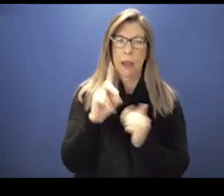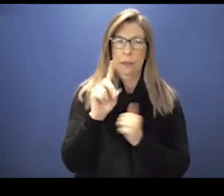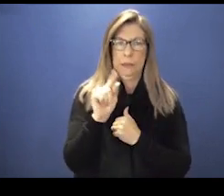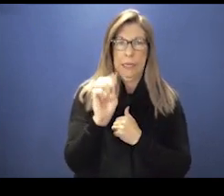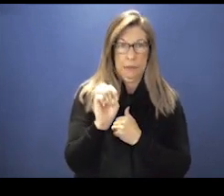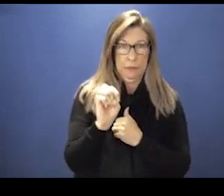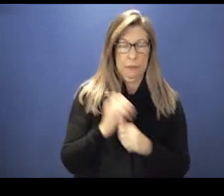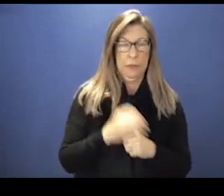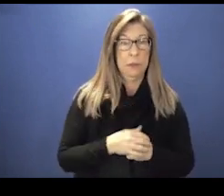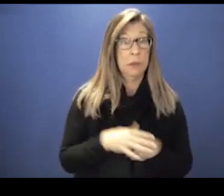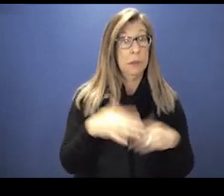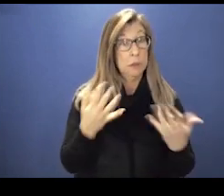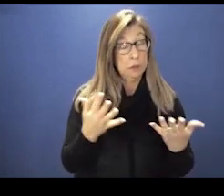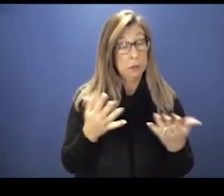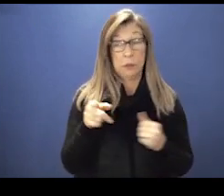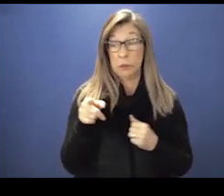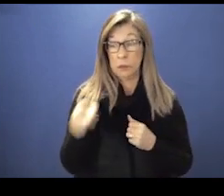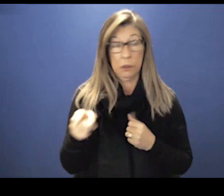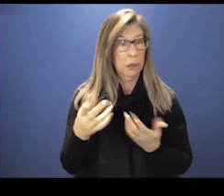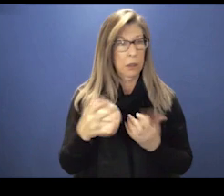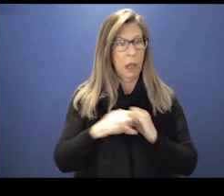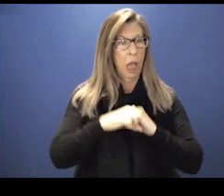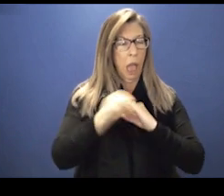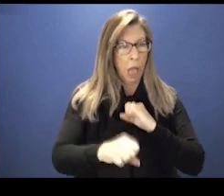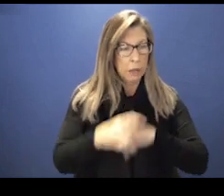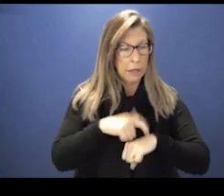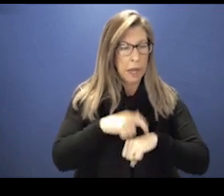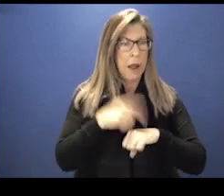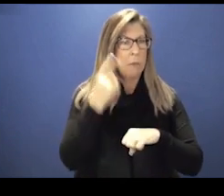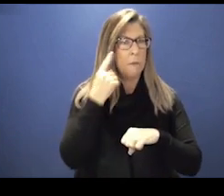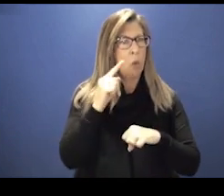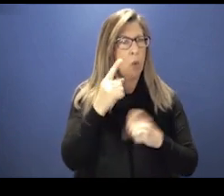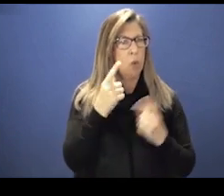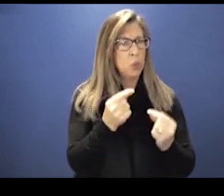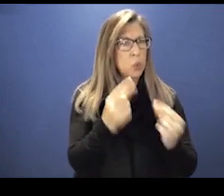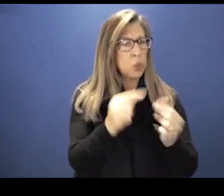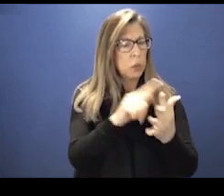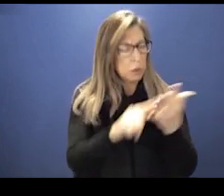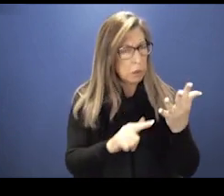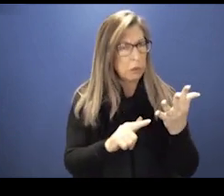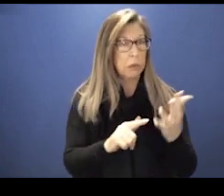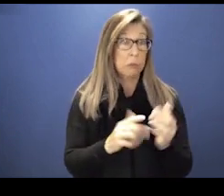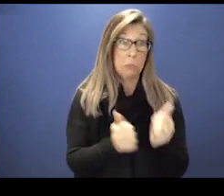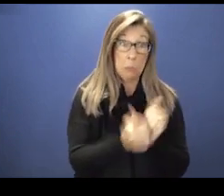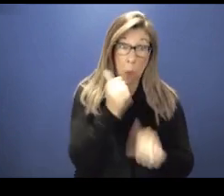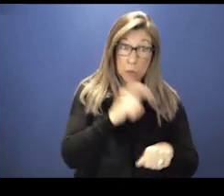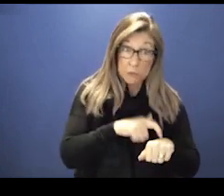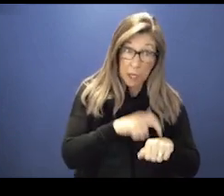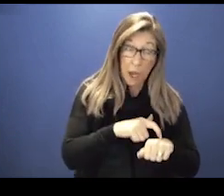that they were unable to or took an inordinate amount of time, all or substantially all of the time.